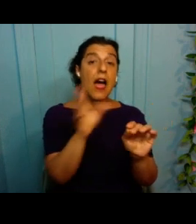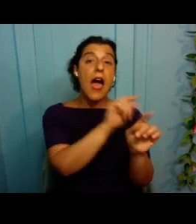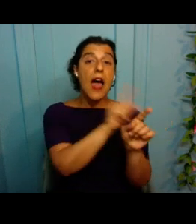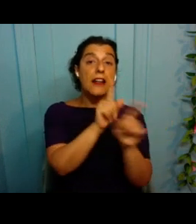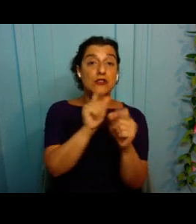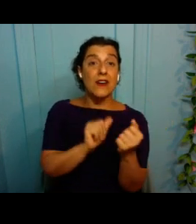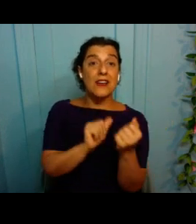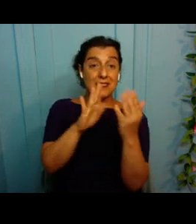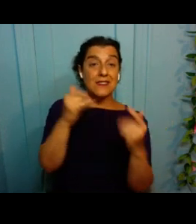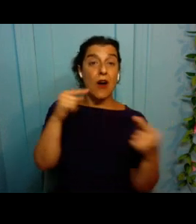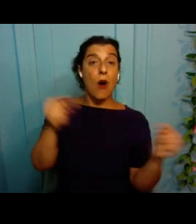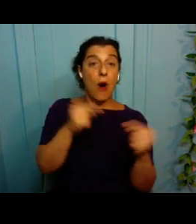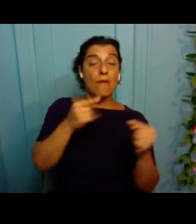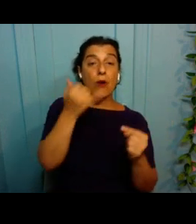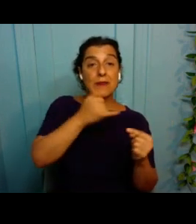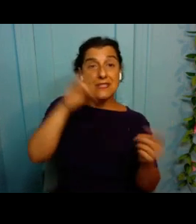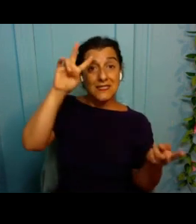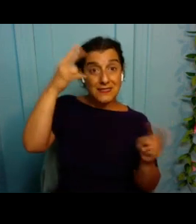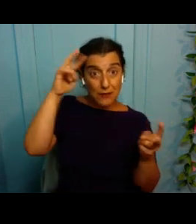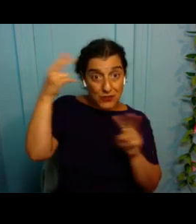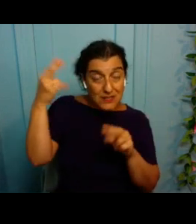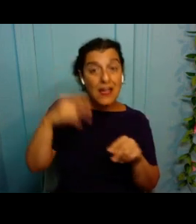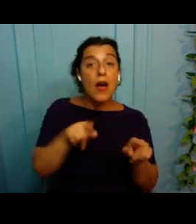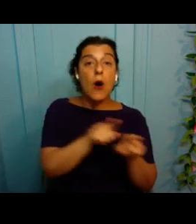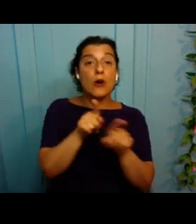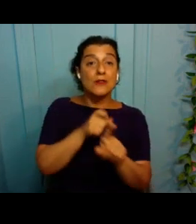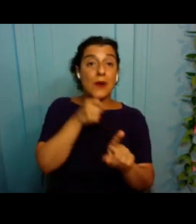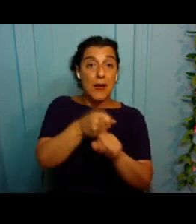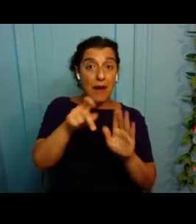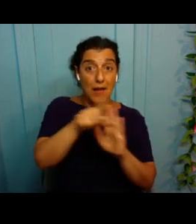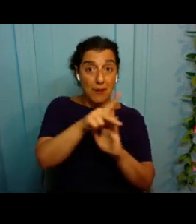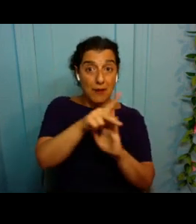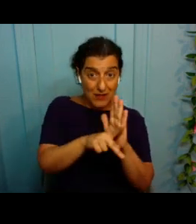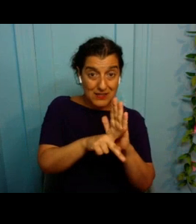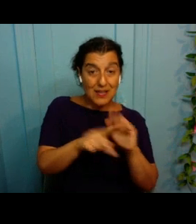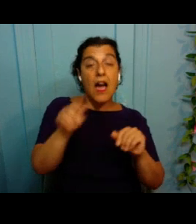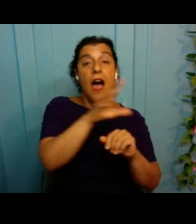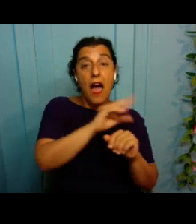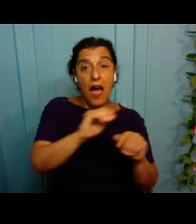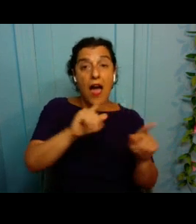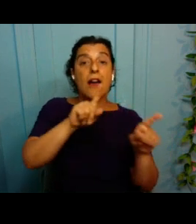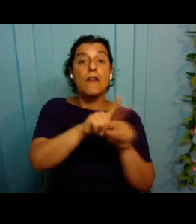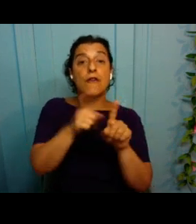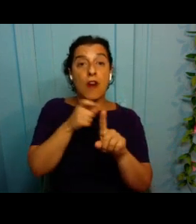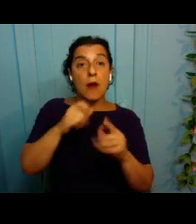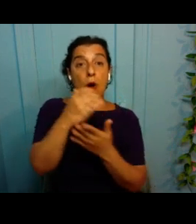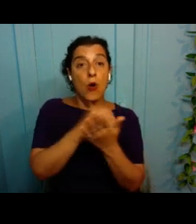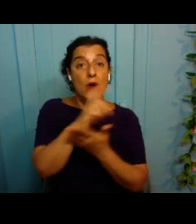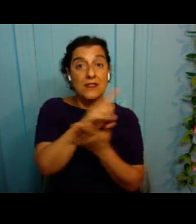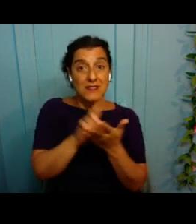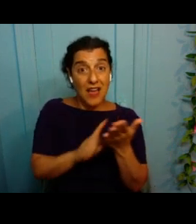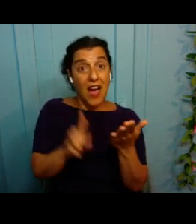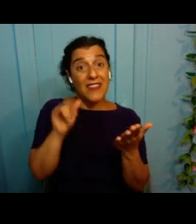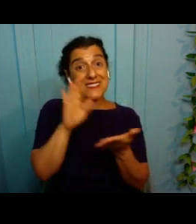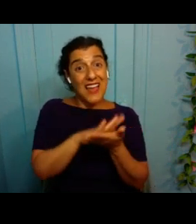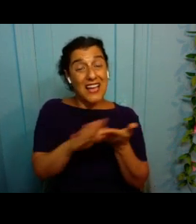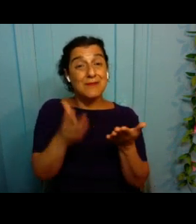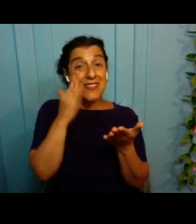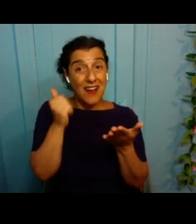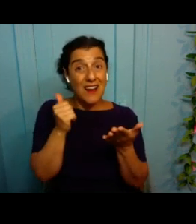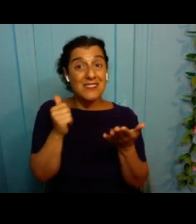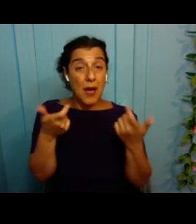harmful misconceptions, which have policy consequences as well. And from a course design standpoint, that's kind of nice because major